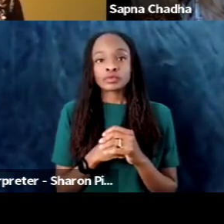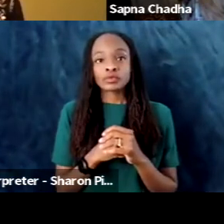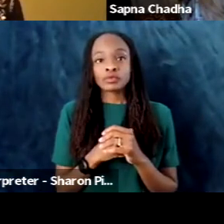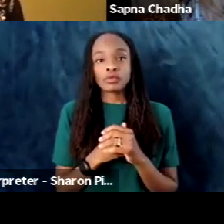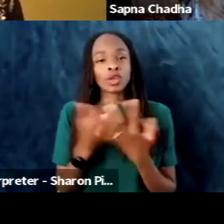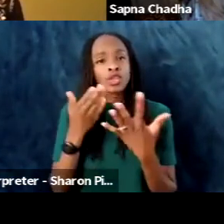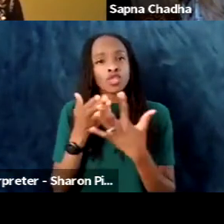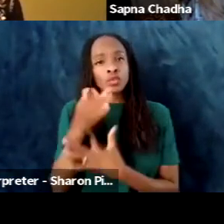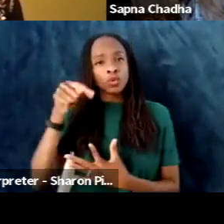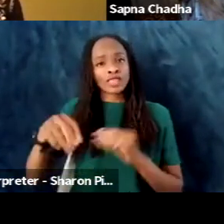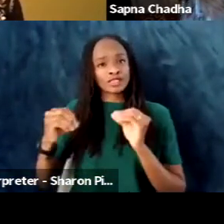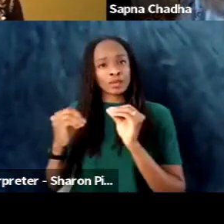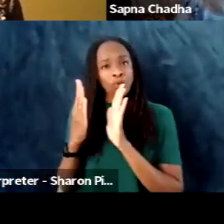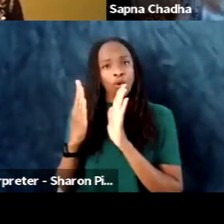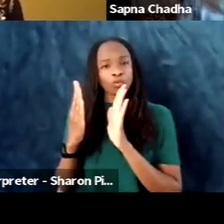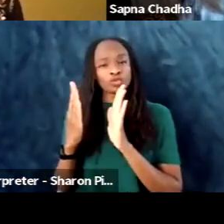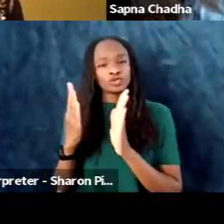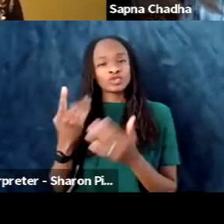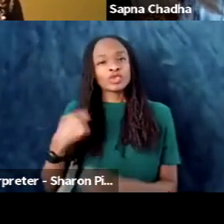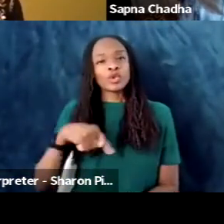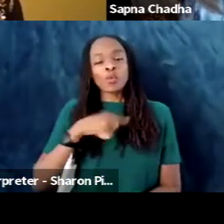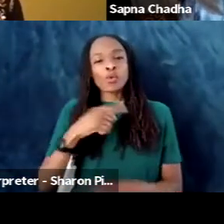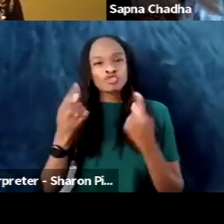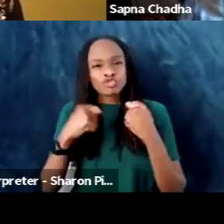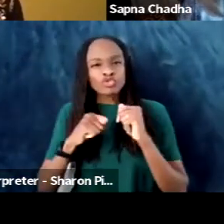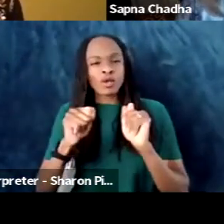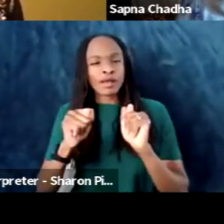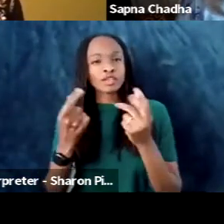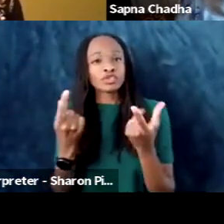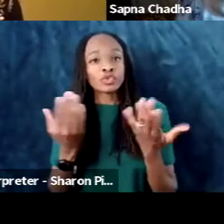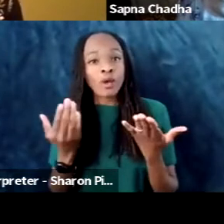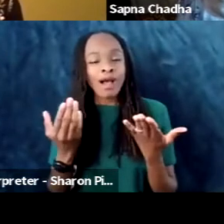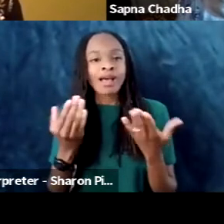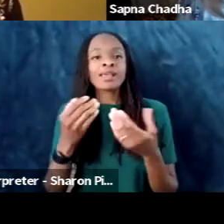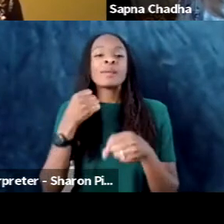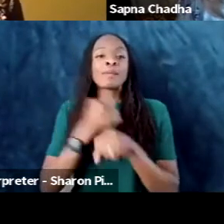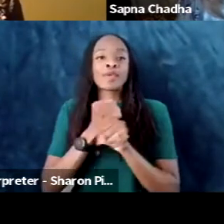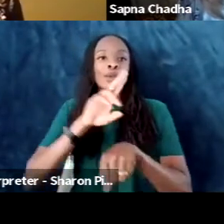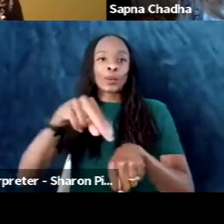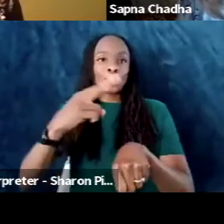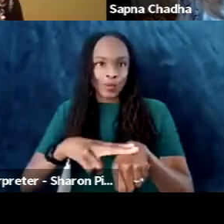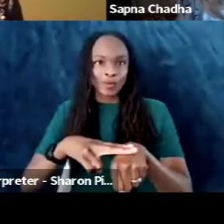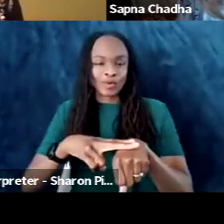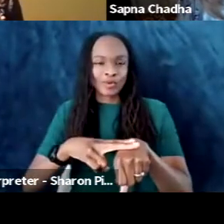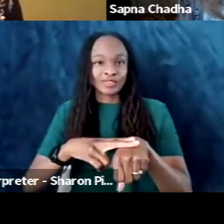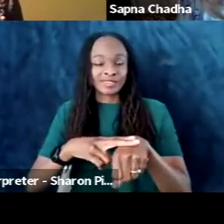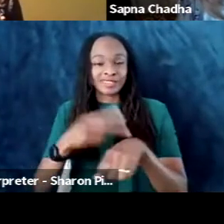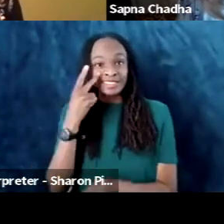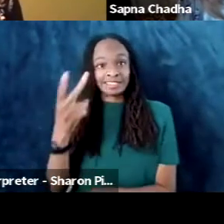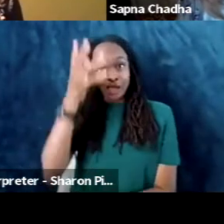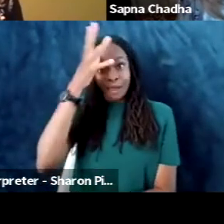Through this approach, really what we're trying to consistently do is to normalize the imagery of men doing